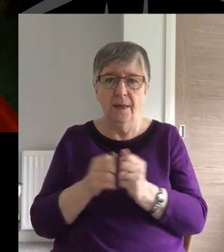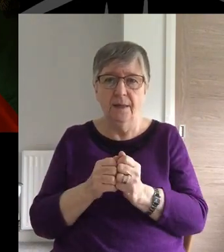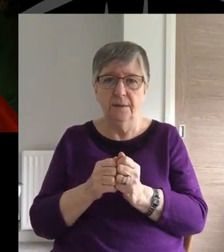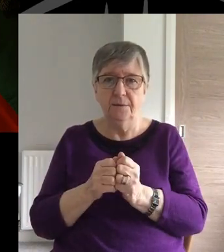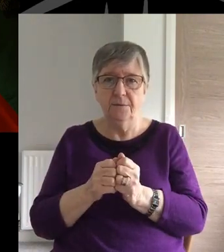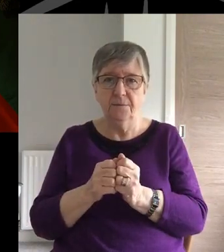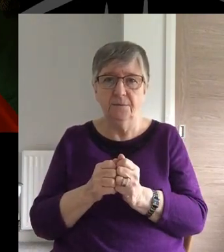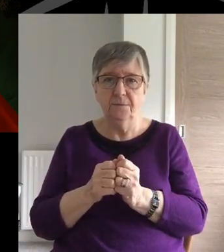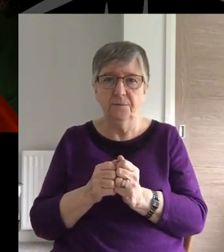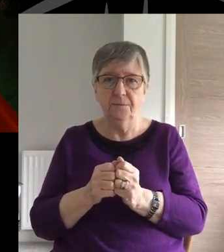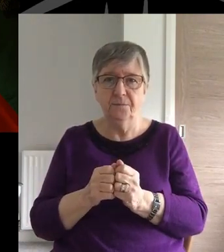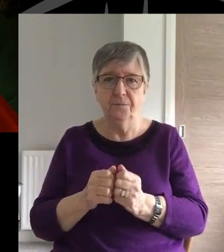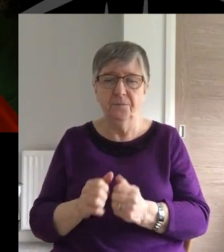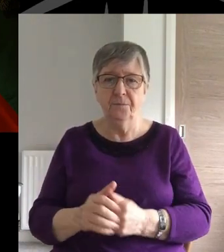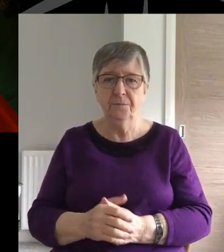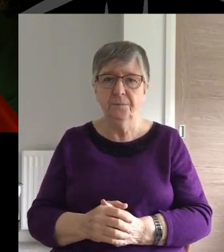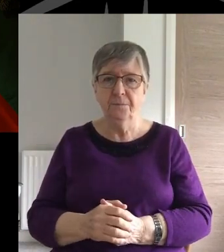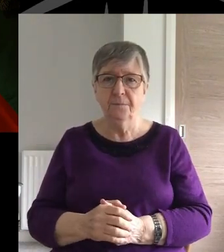Amen.